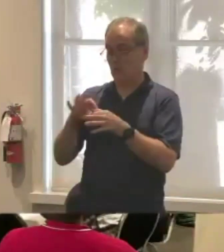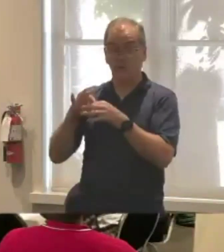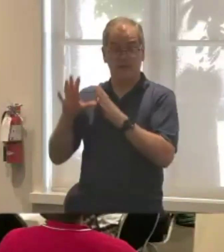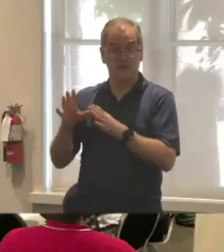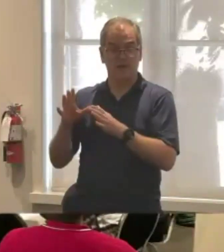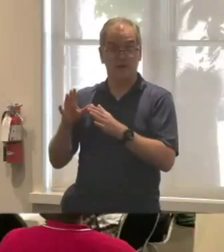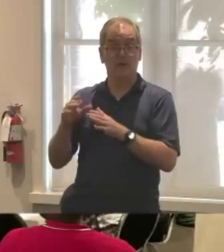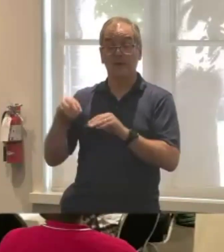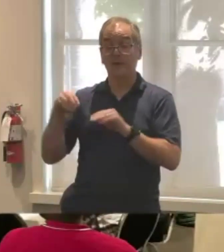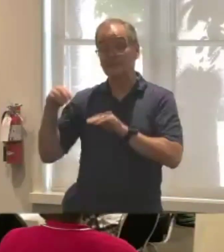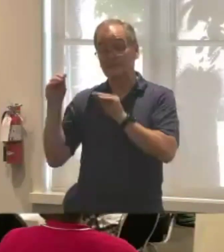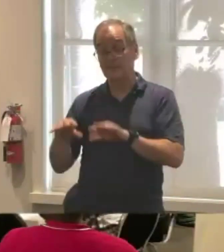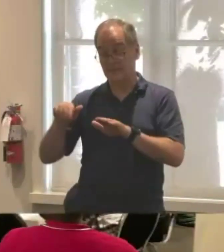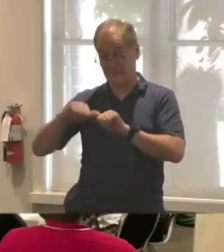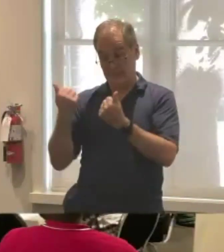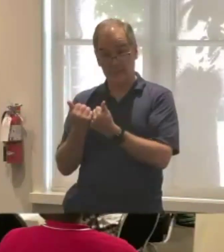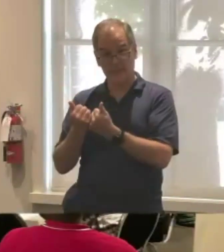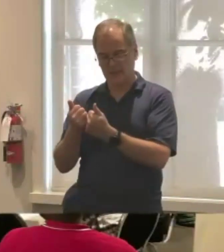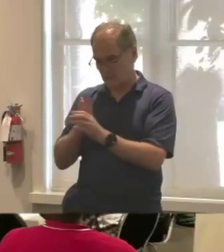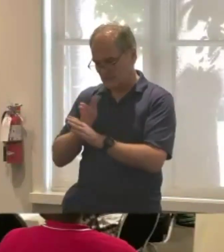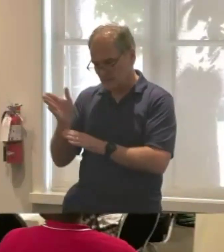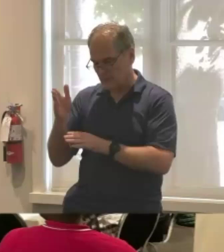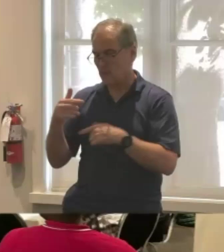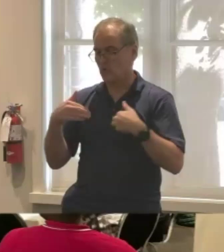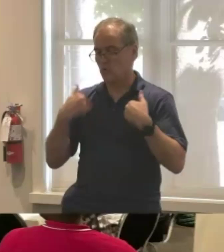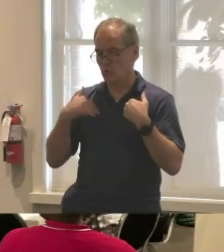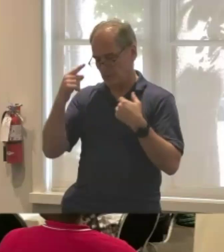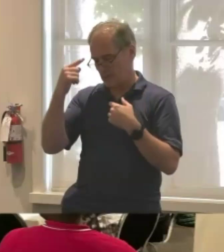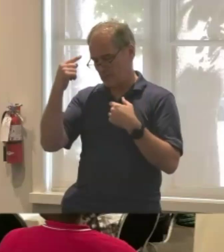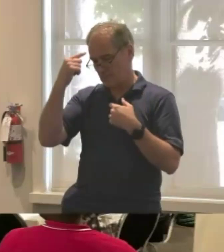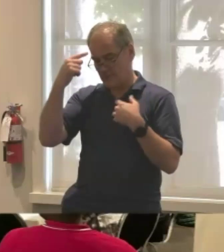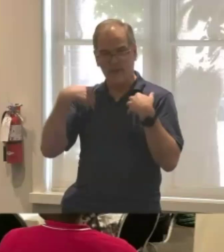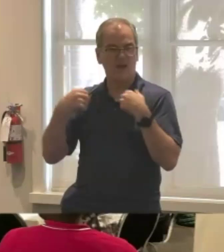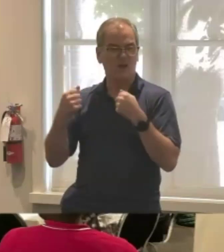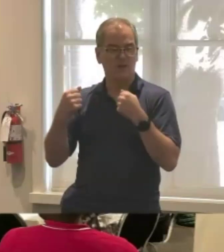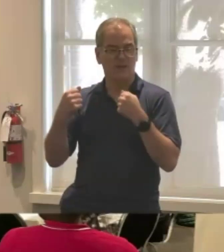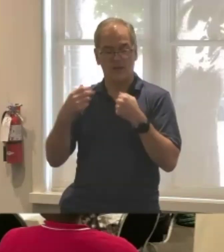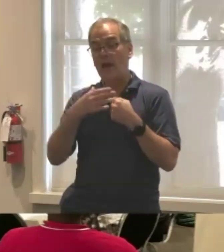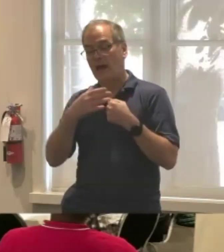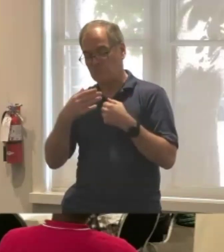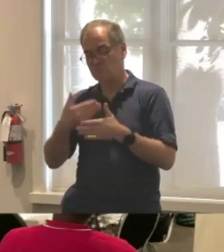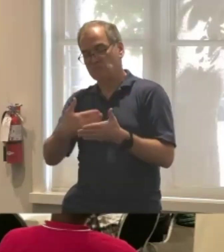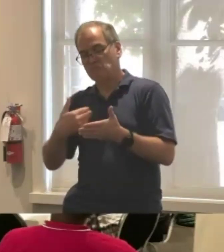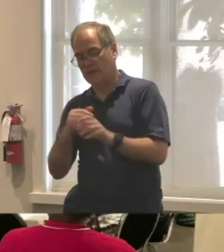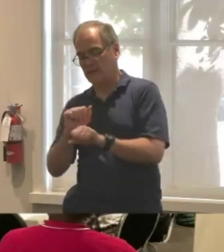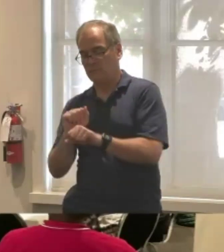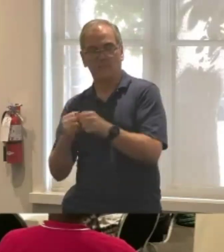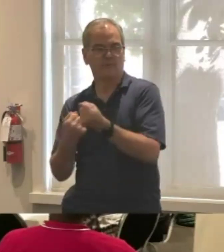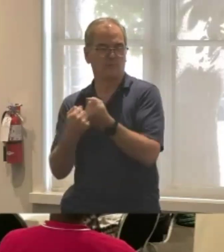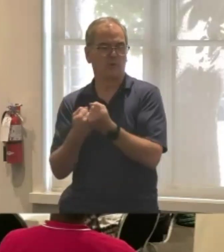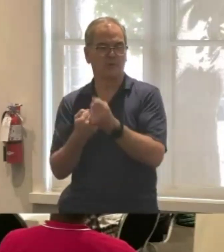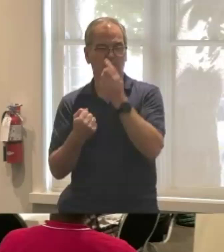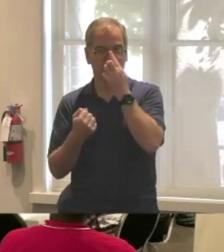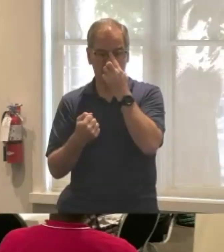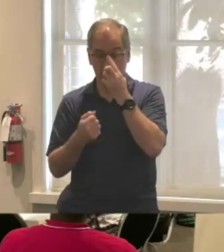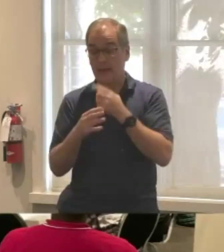agency specializing in youth mental health, pre-employment, support, art programming,